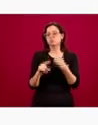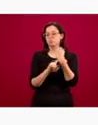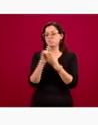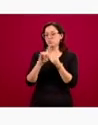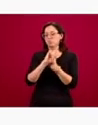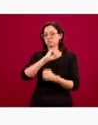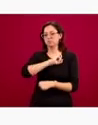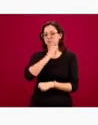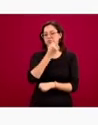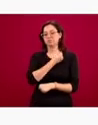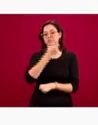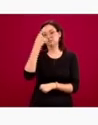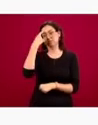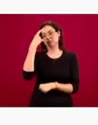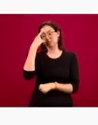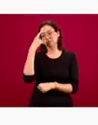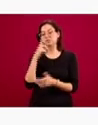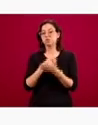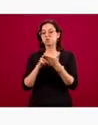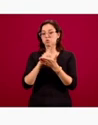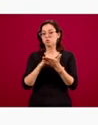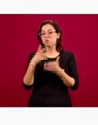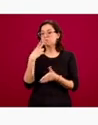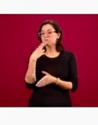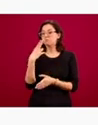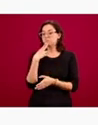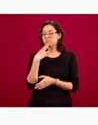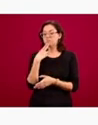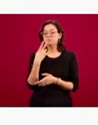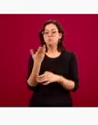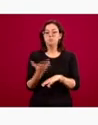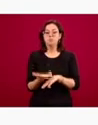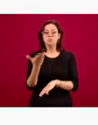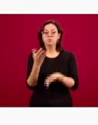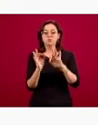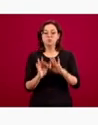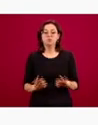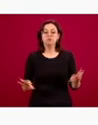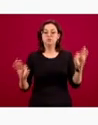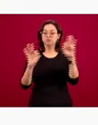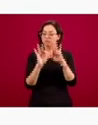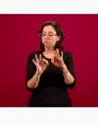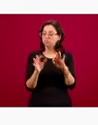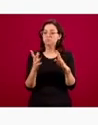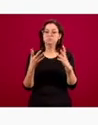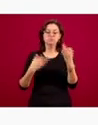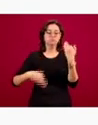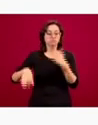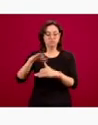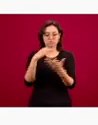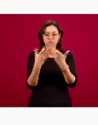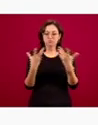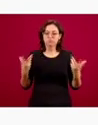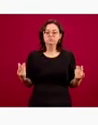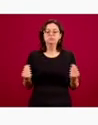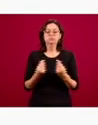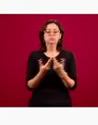Yes, because let's remember there is a sort of a very prevalent stigma